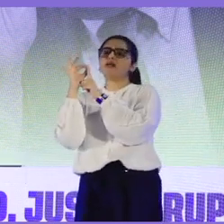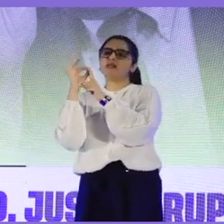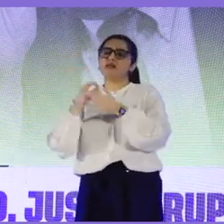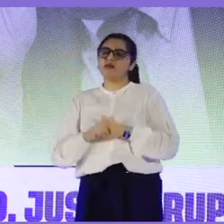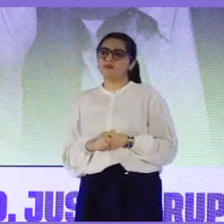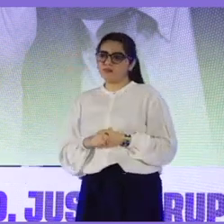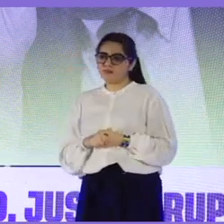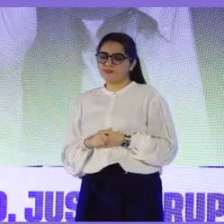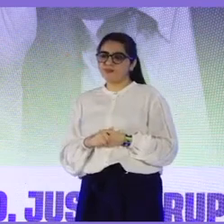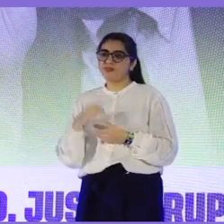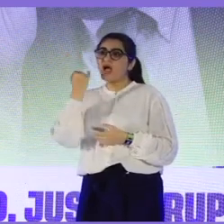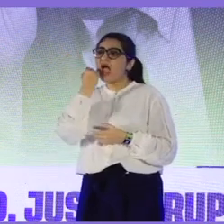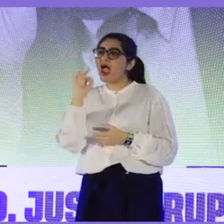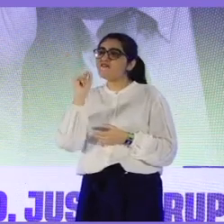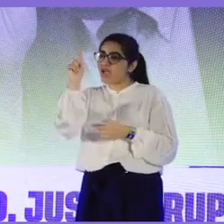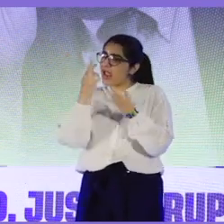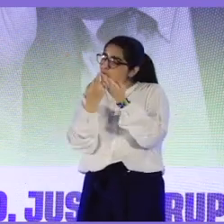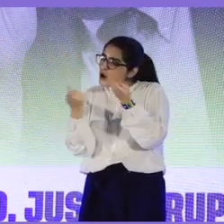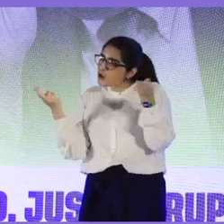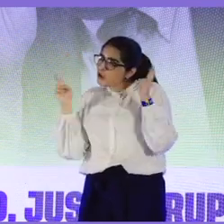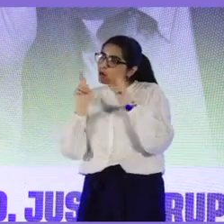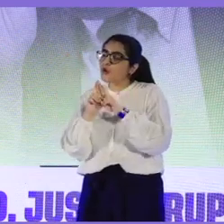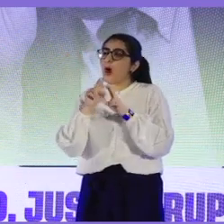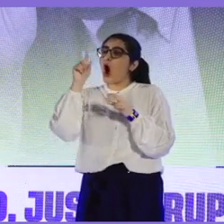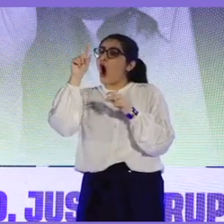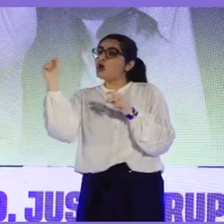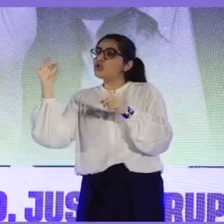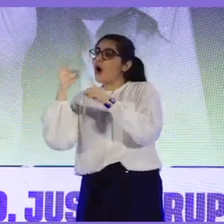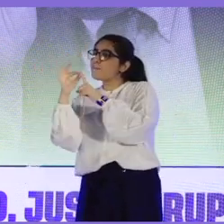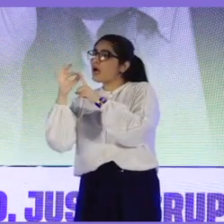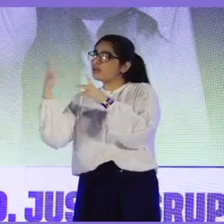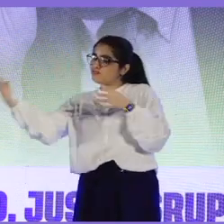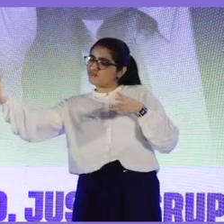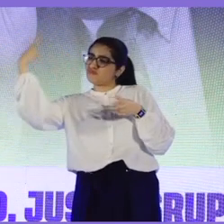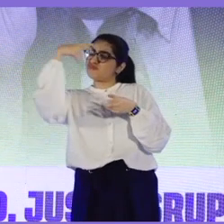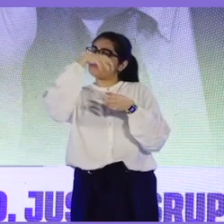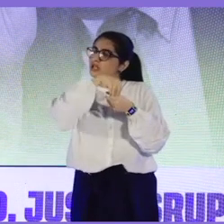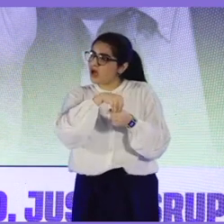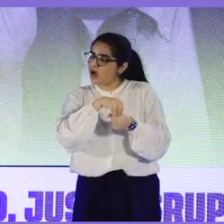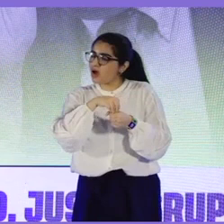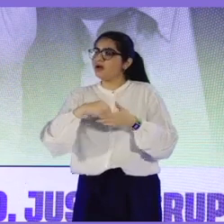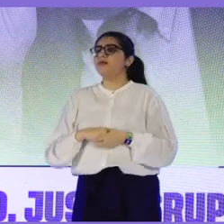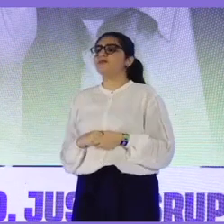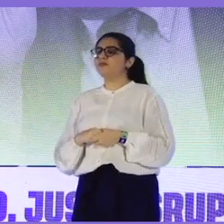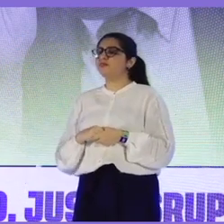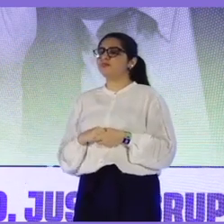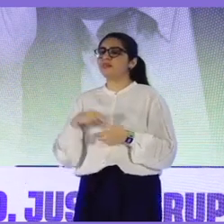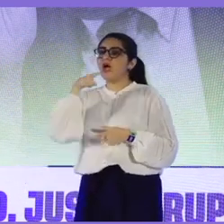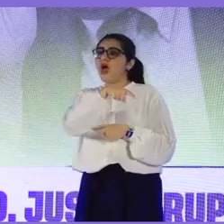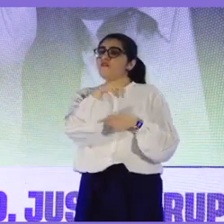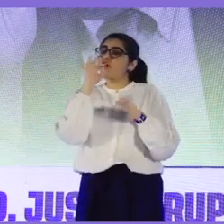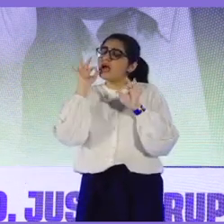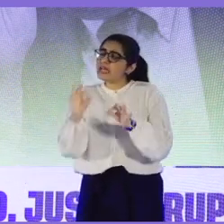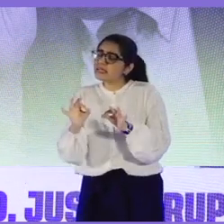kar sakein, ek kamre mein, 100 Pakistanis ko jama kar sakein between 15 and 29, who are statistically